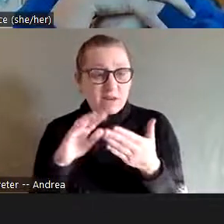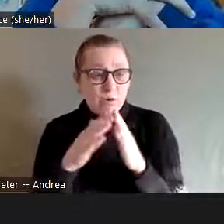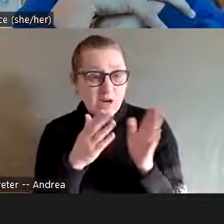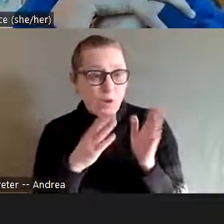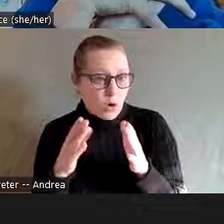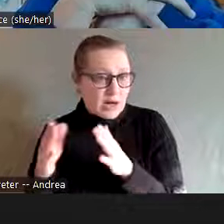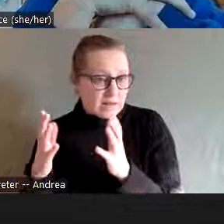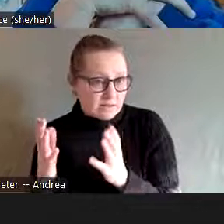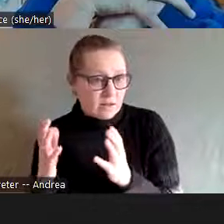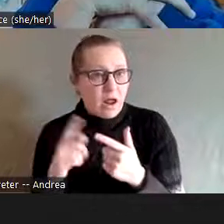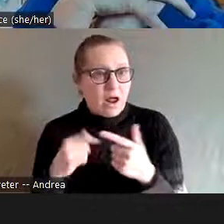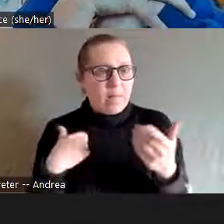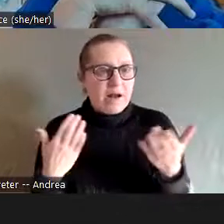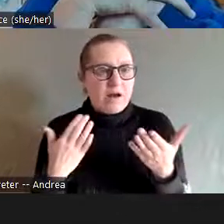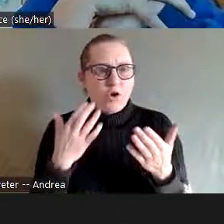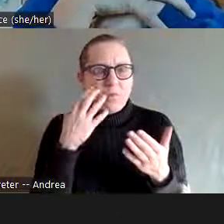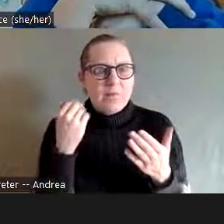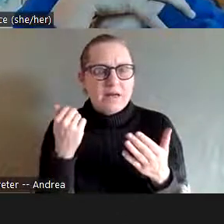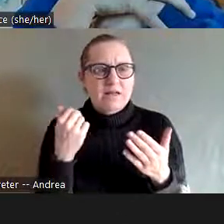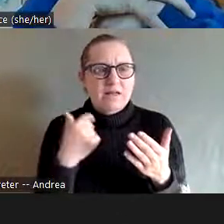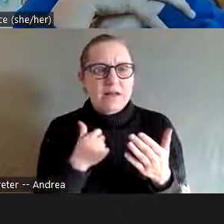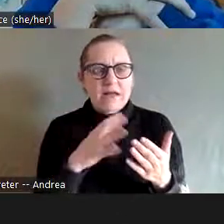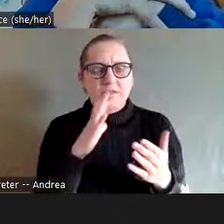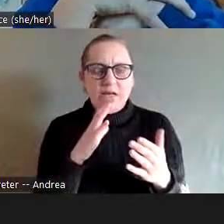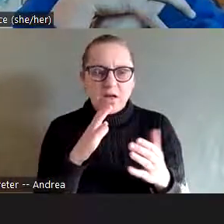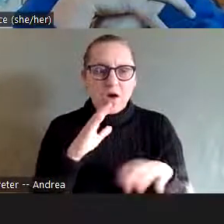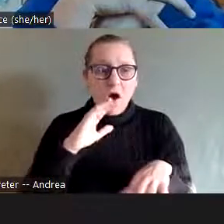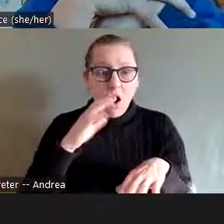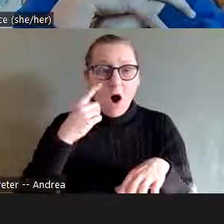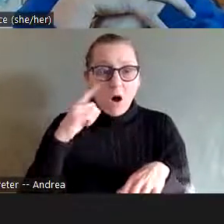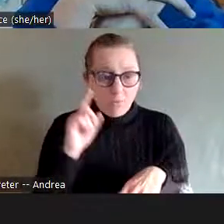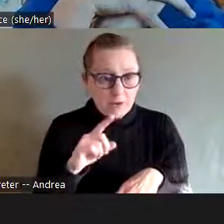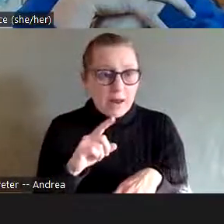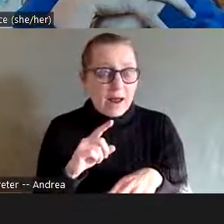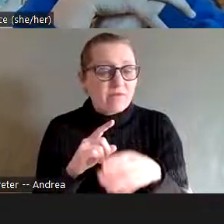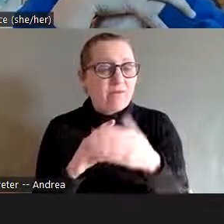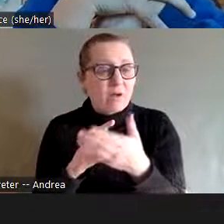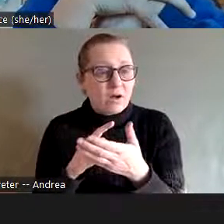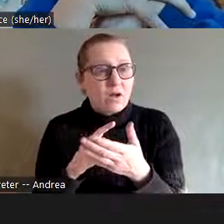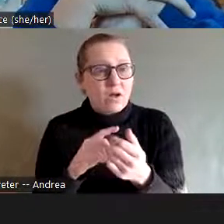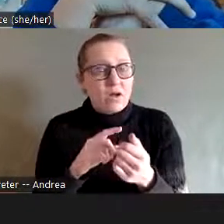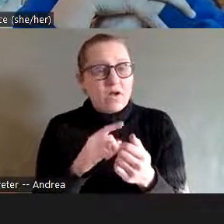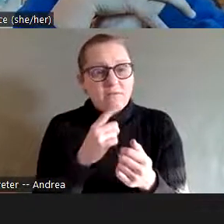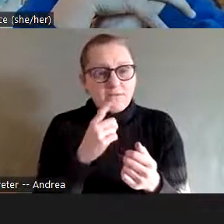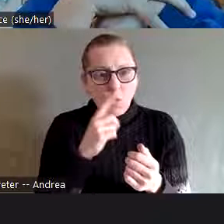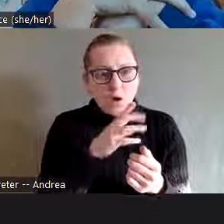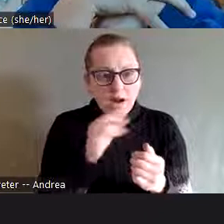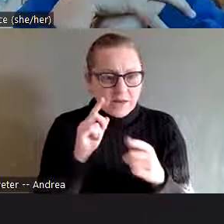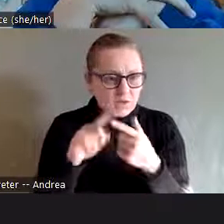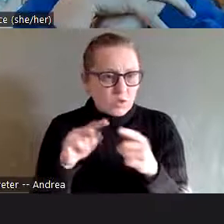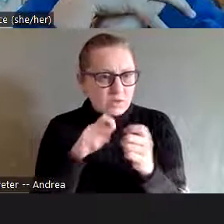and I'm here simply because I speak on behalf for and to certain specific communities